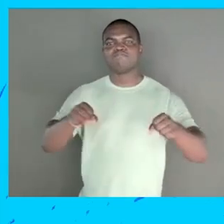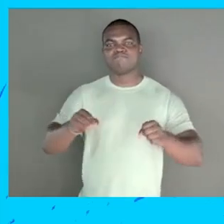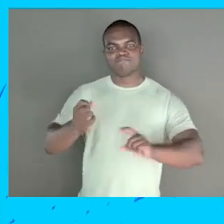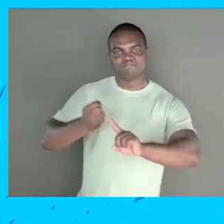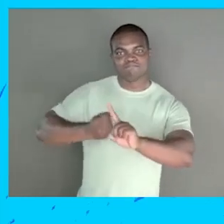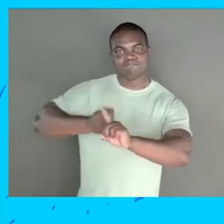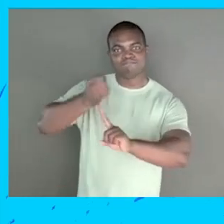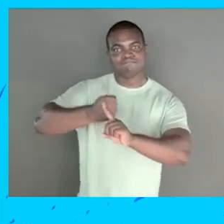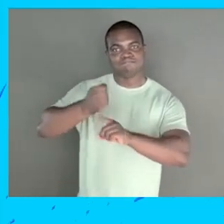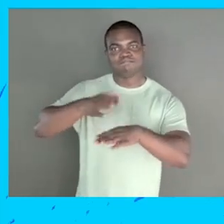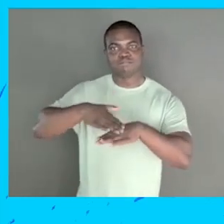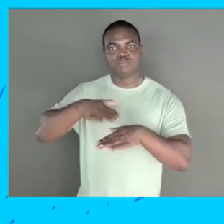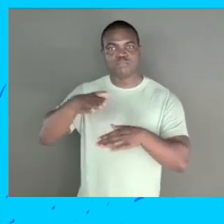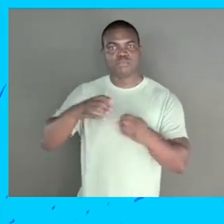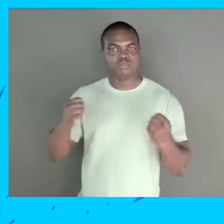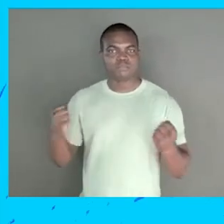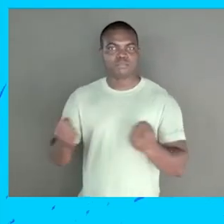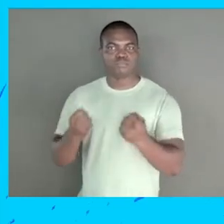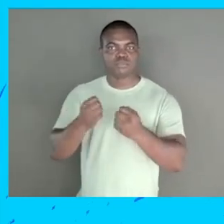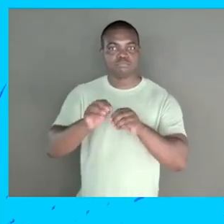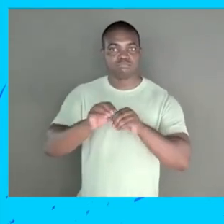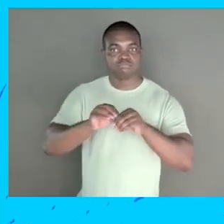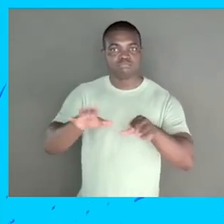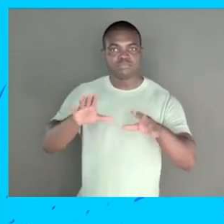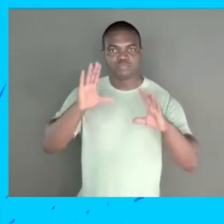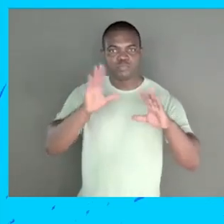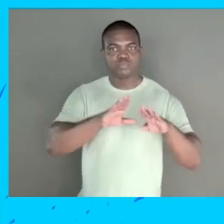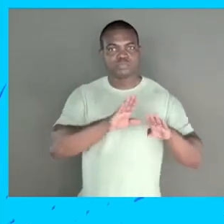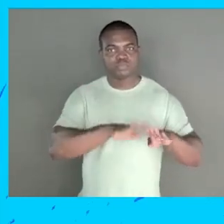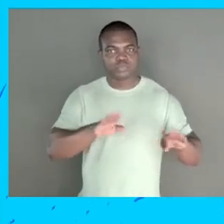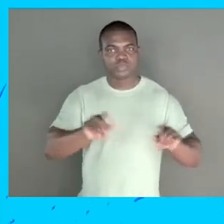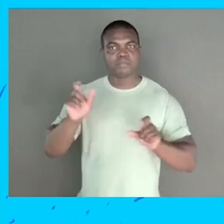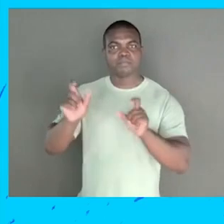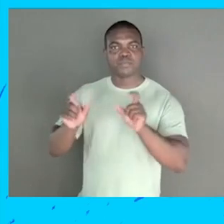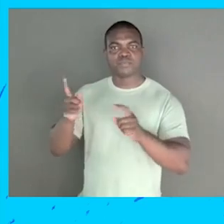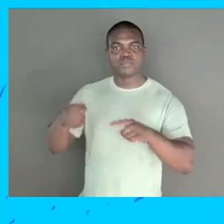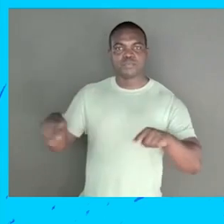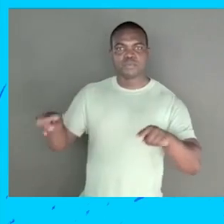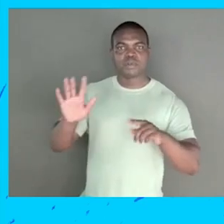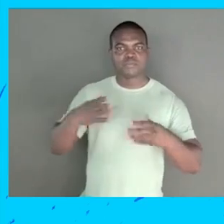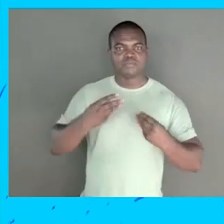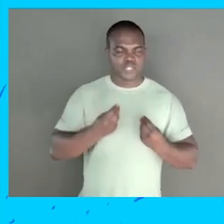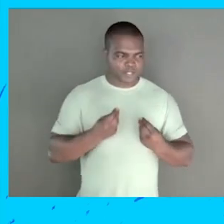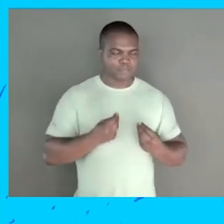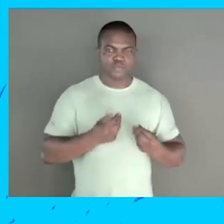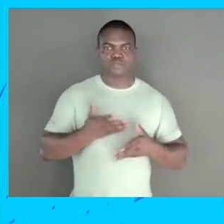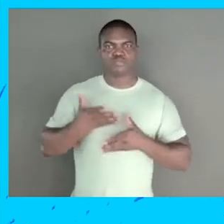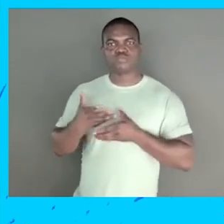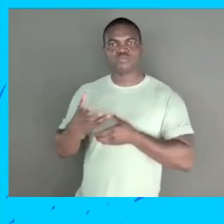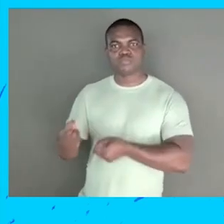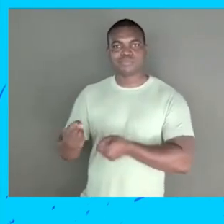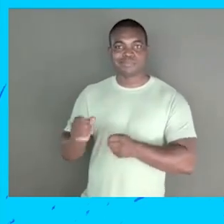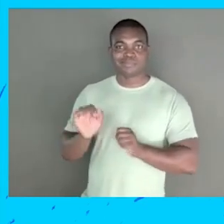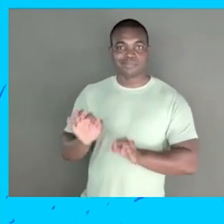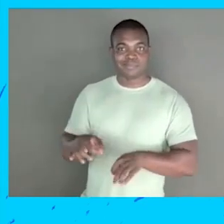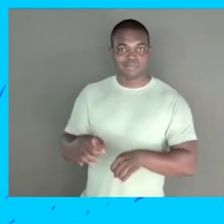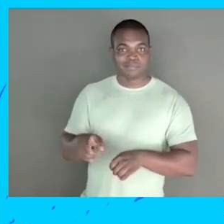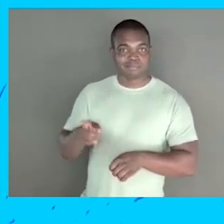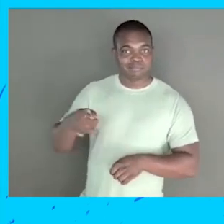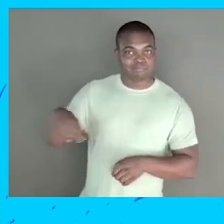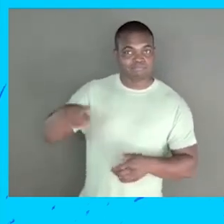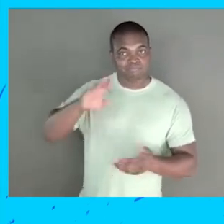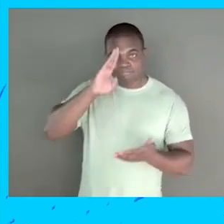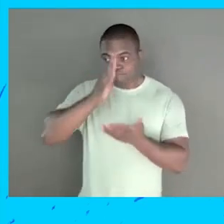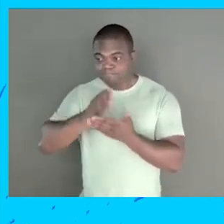with people who are making decisions for their life. What could you tell us today, and what could you tell young people out there today that's really